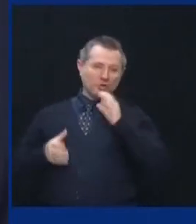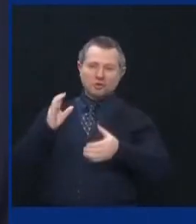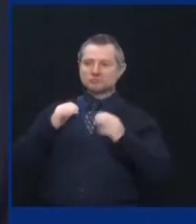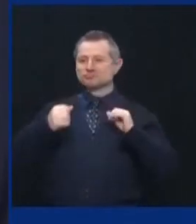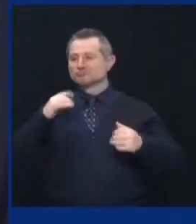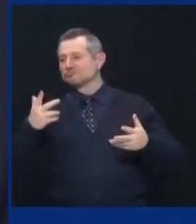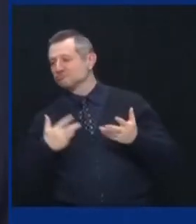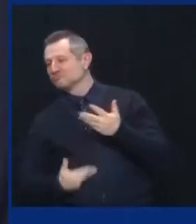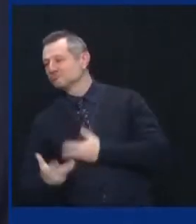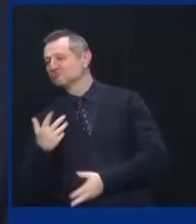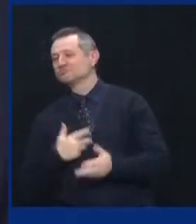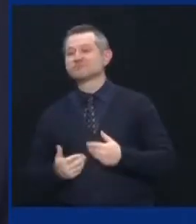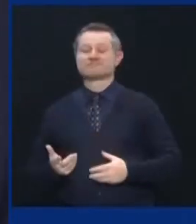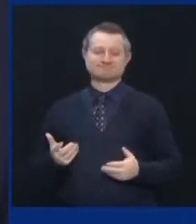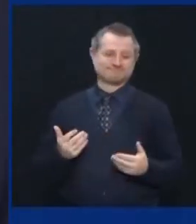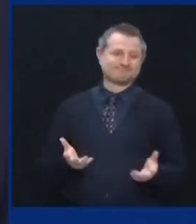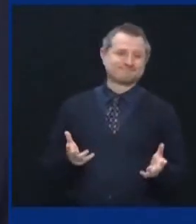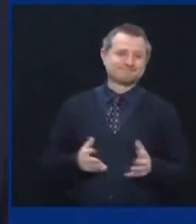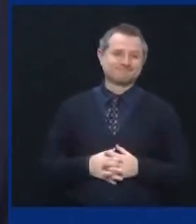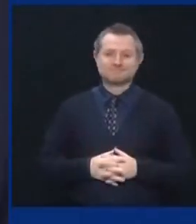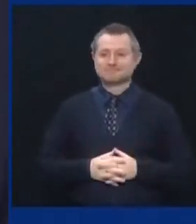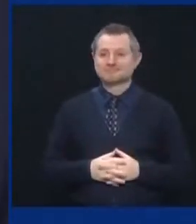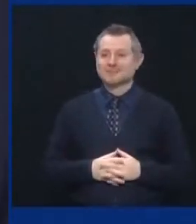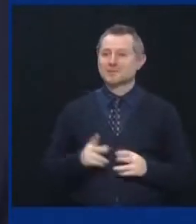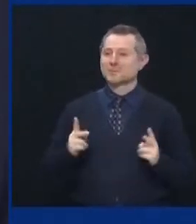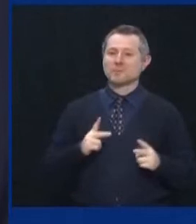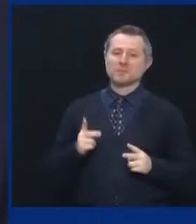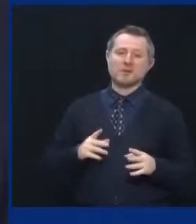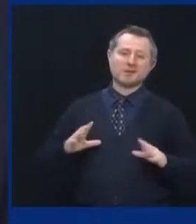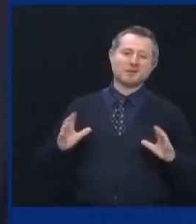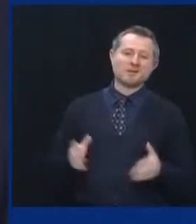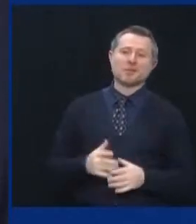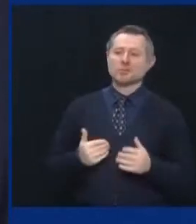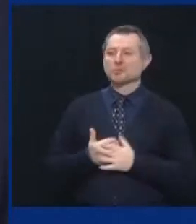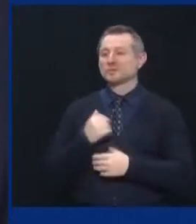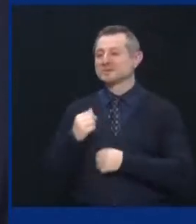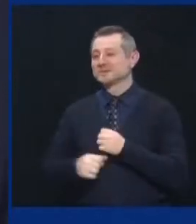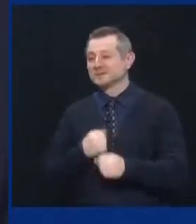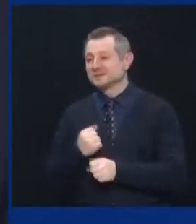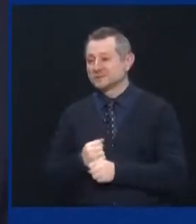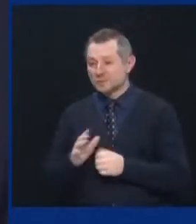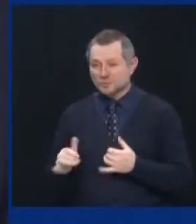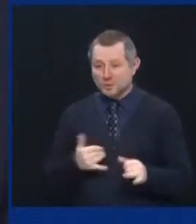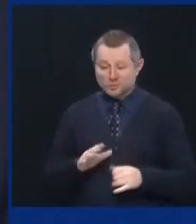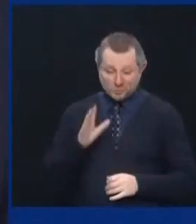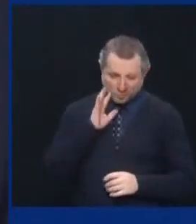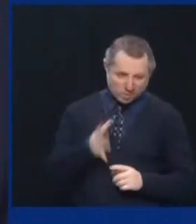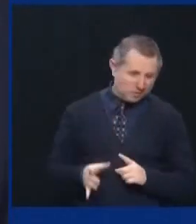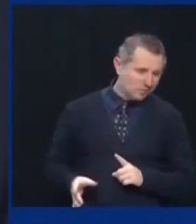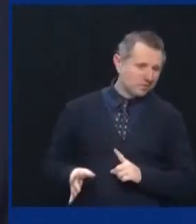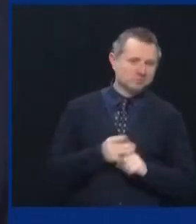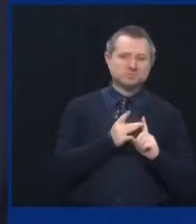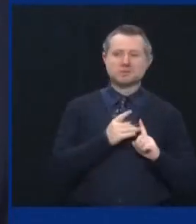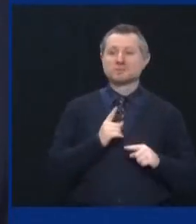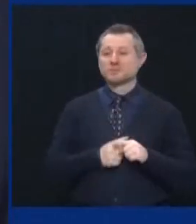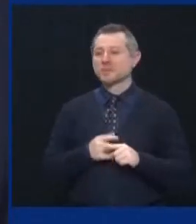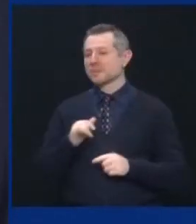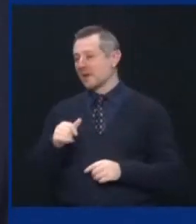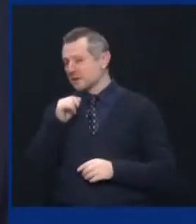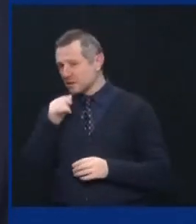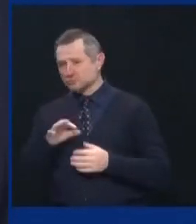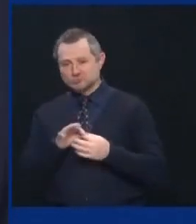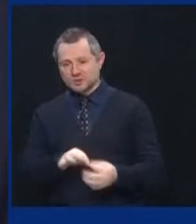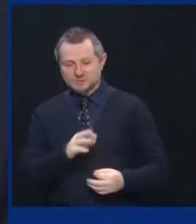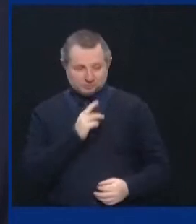who say, let's get a group together and have a drink for the new year. That has nothing to do with